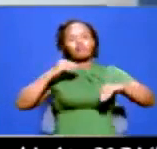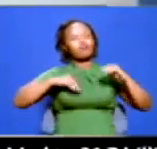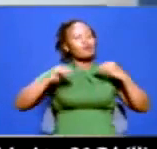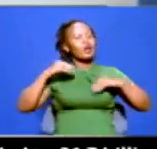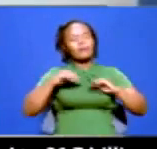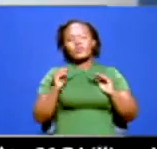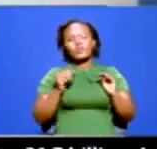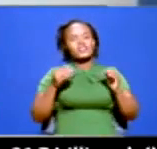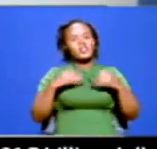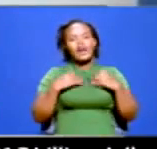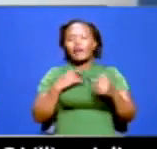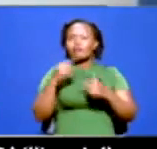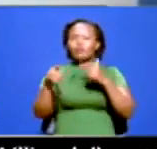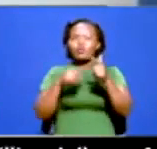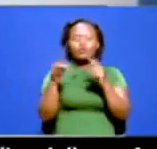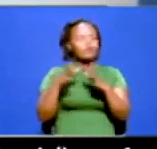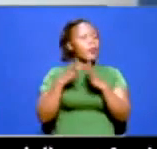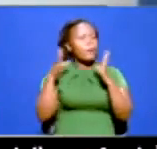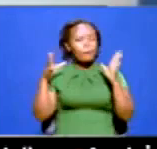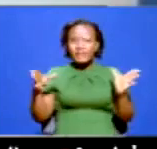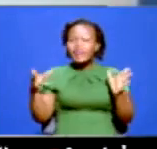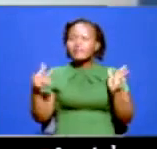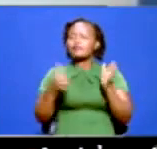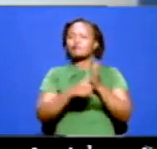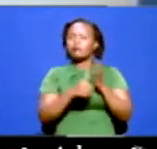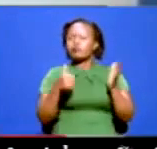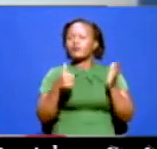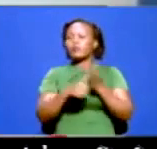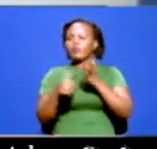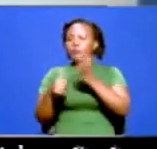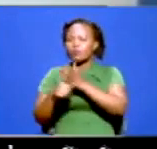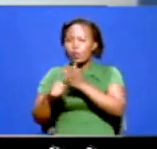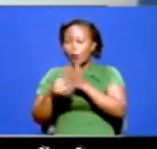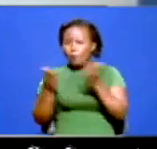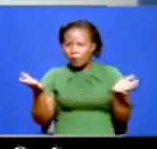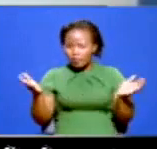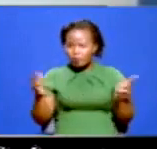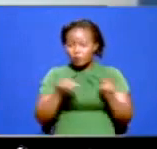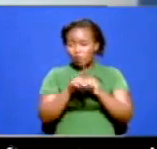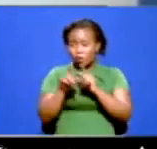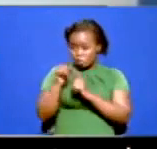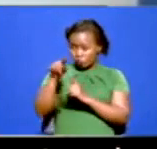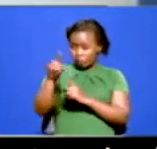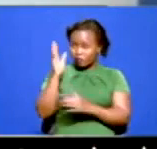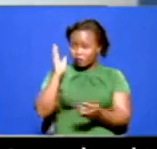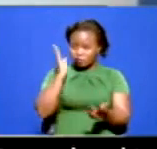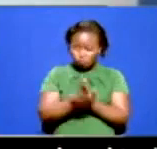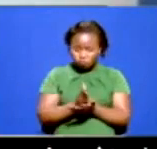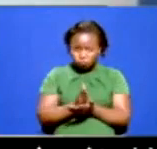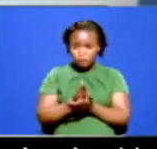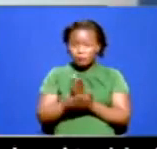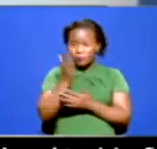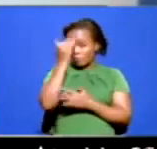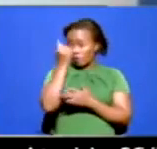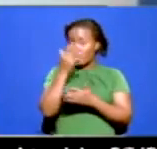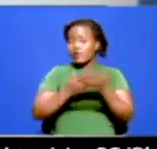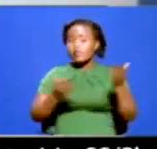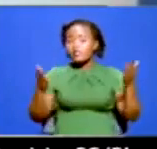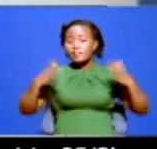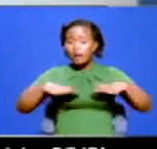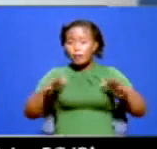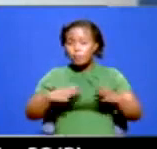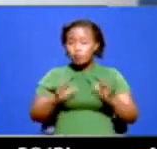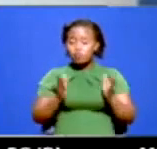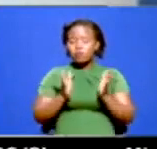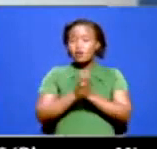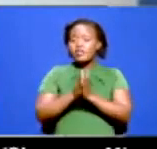societal menace. And this is true, that there are people within the Kenya Defense Forces